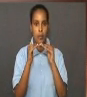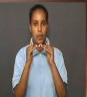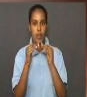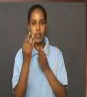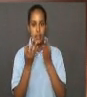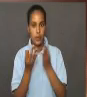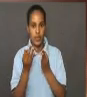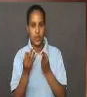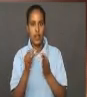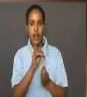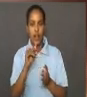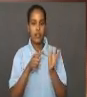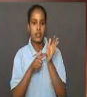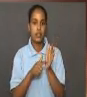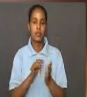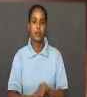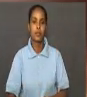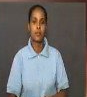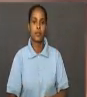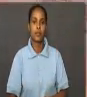is expressed like this.